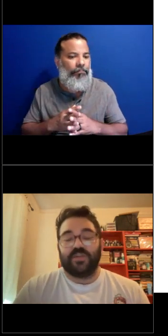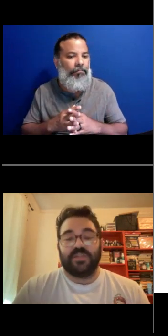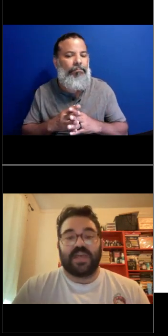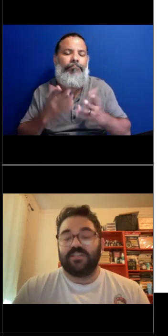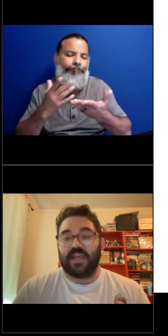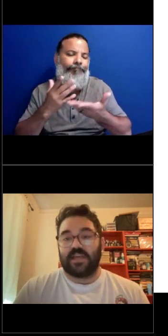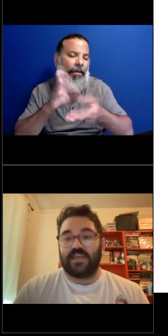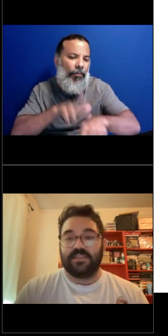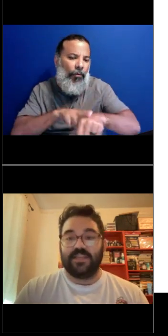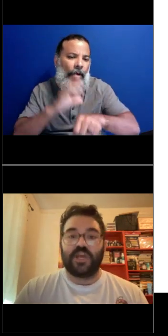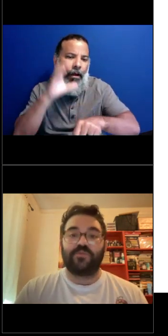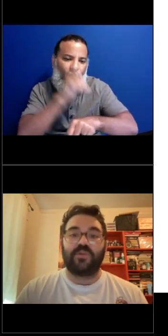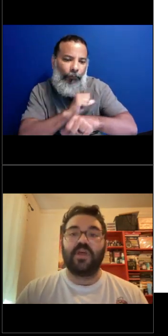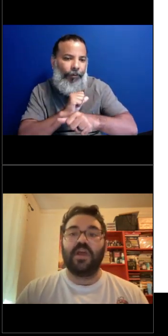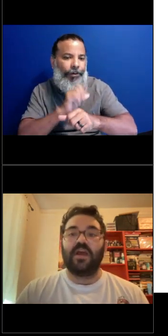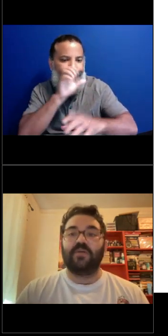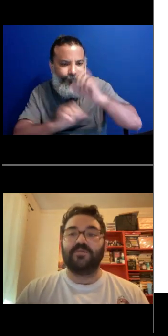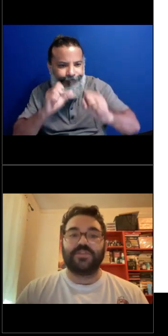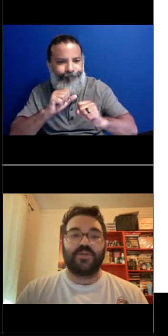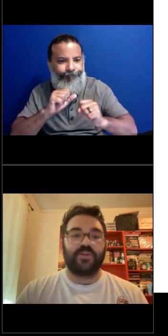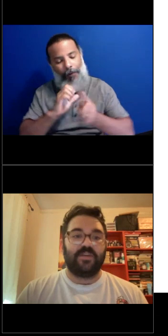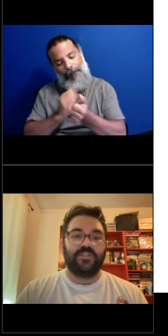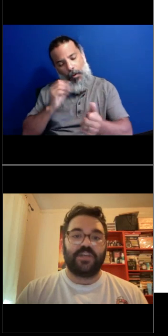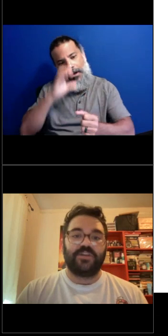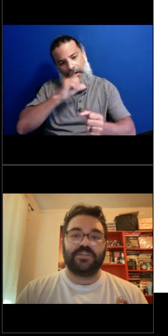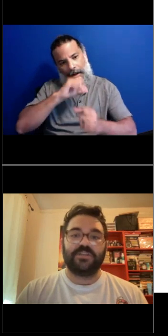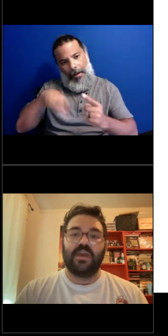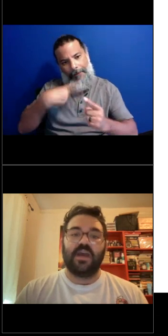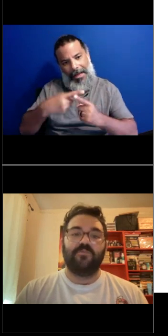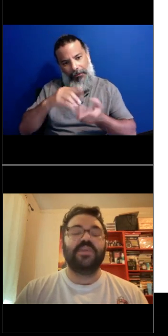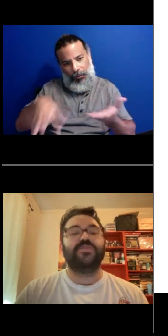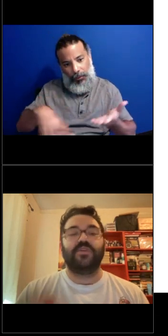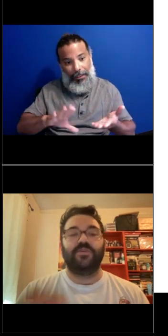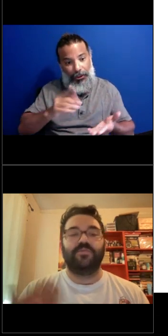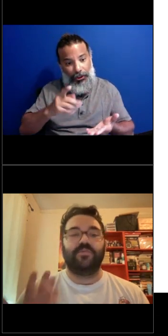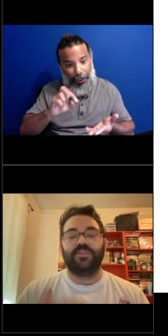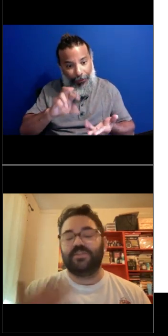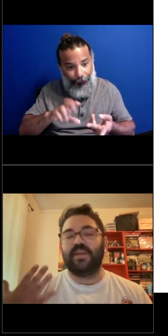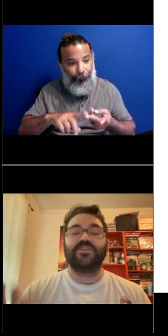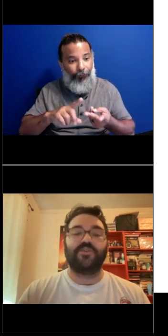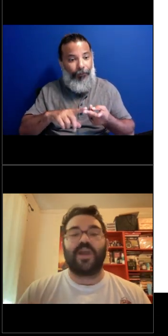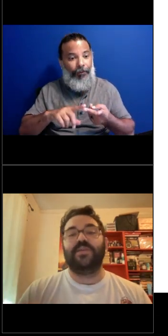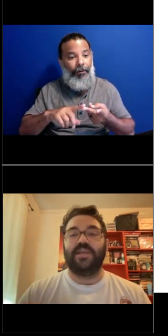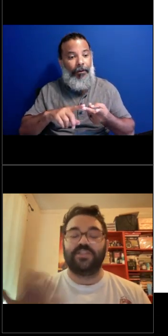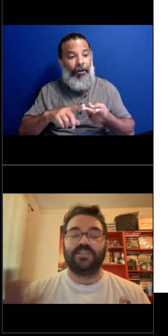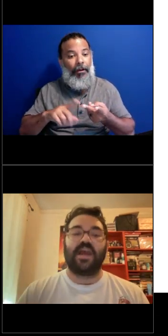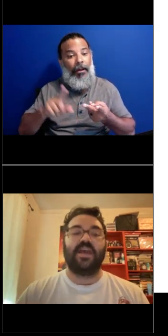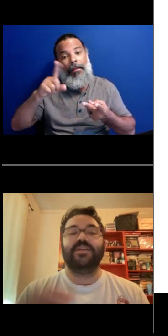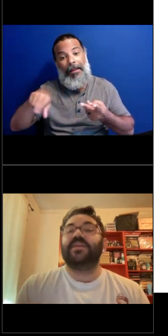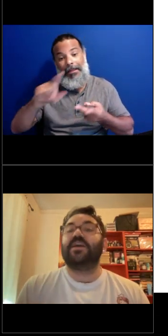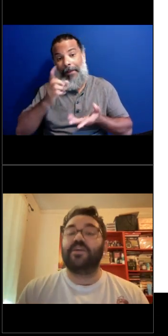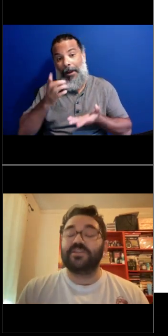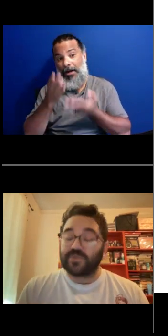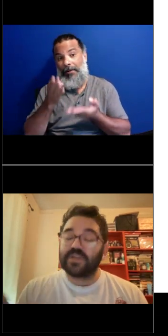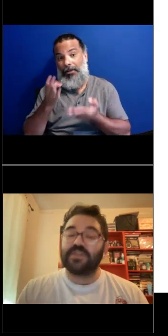about students' identities in general, certainly their genders. These are the, I should say, these are the recommendations that I